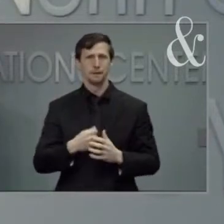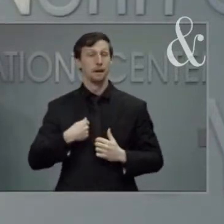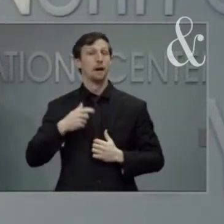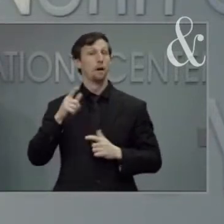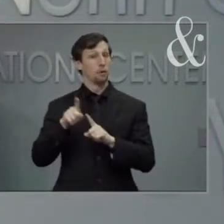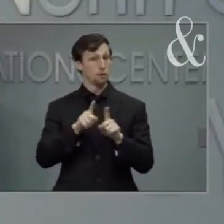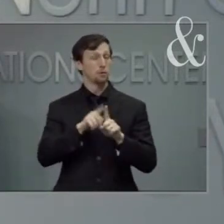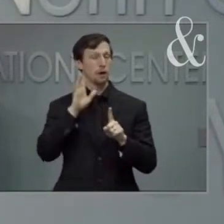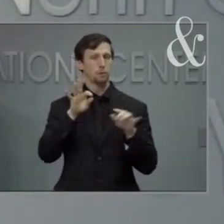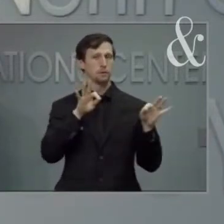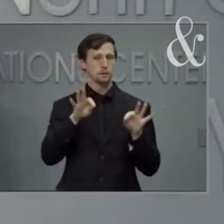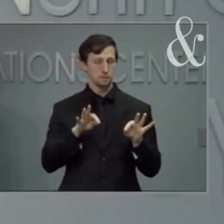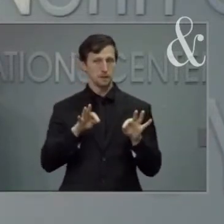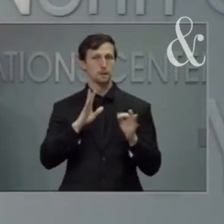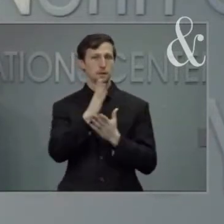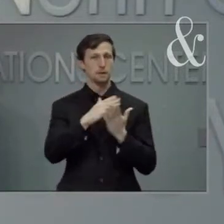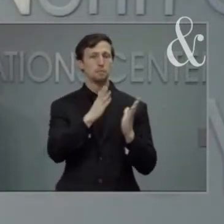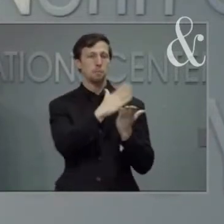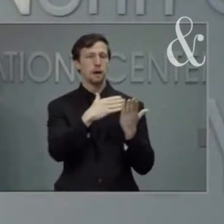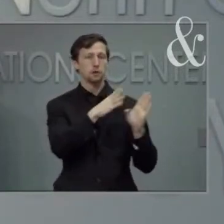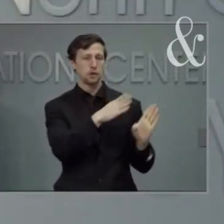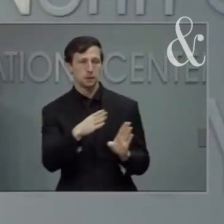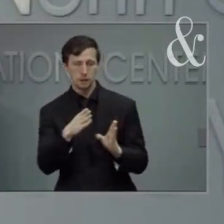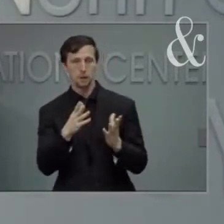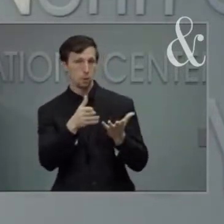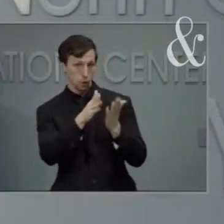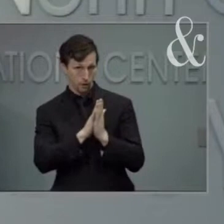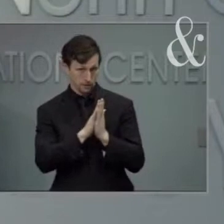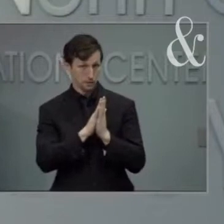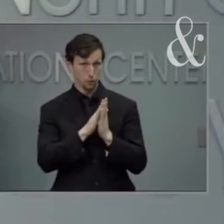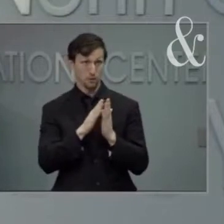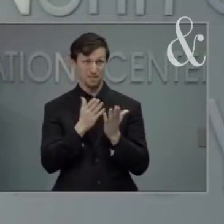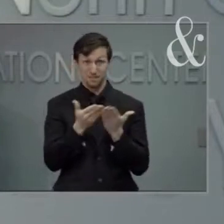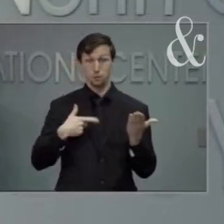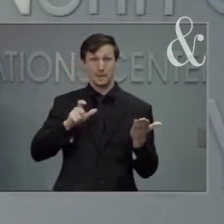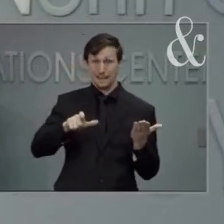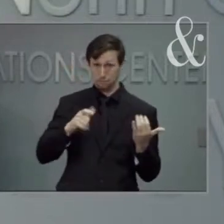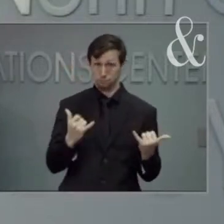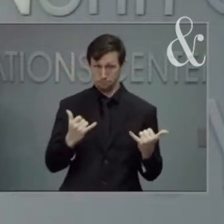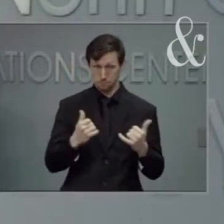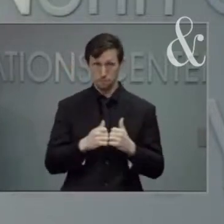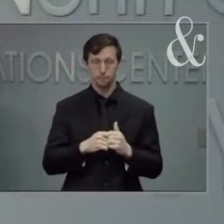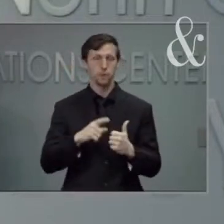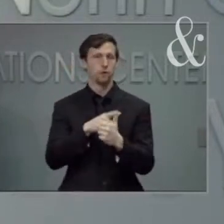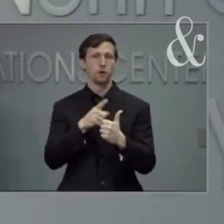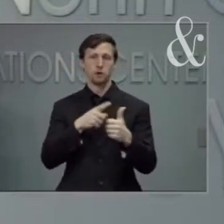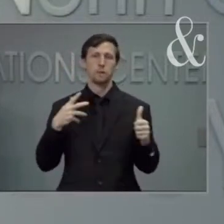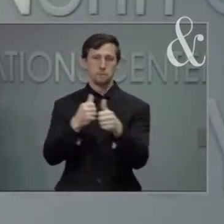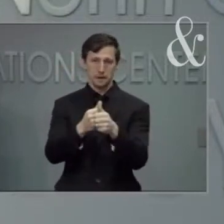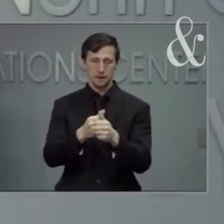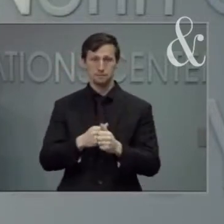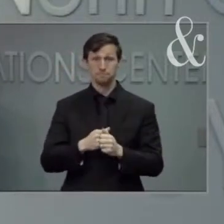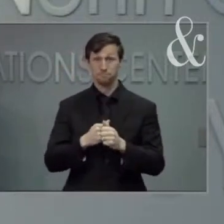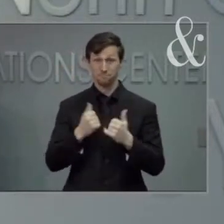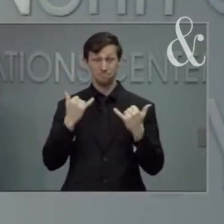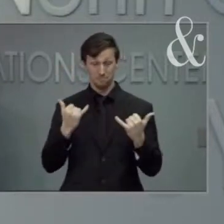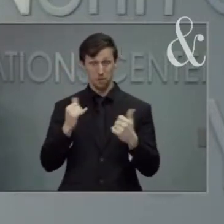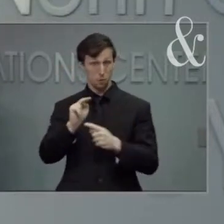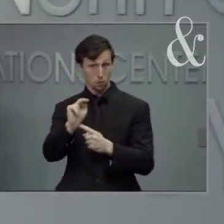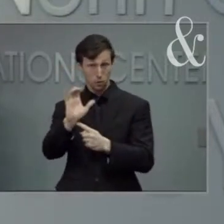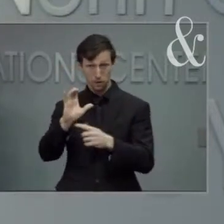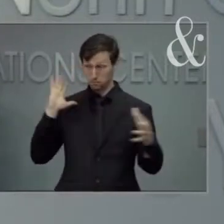budget for immediate recovery needs. But first, an update on COVID-19. As of today, we have had